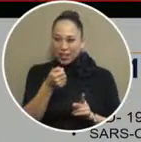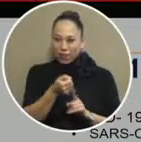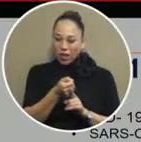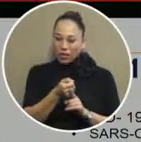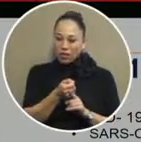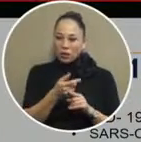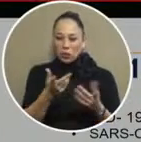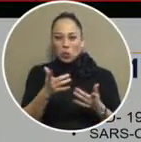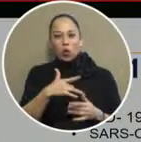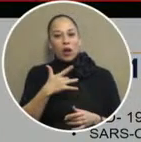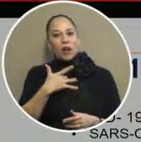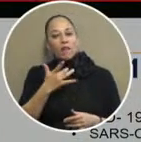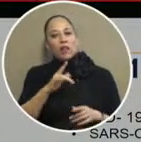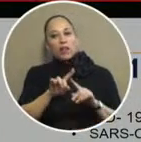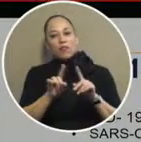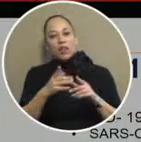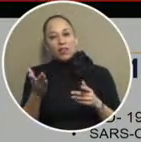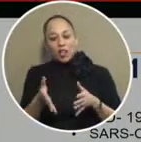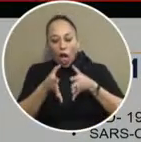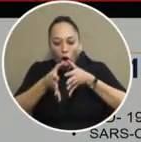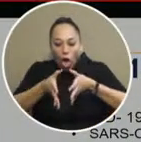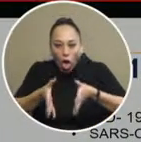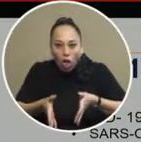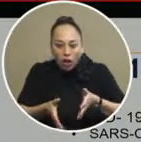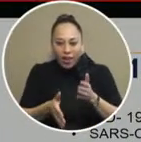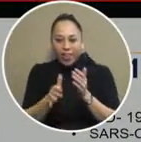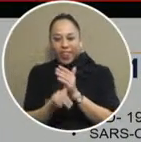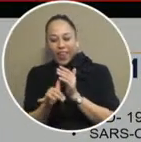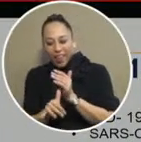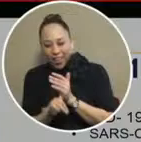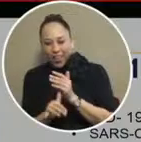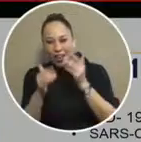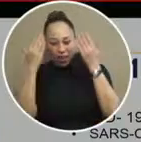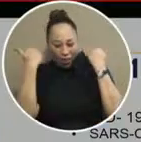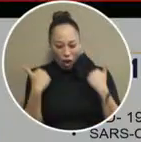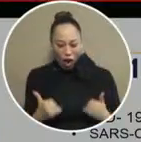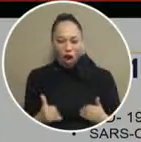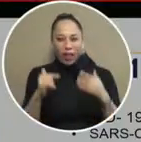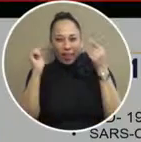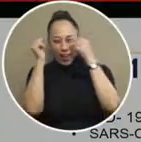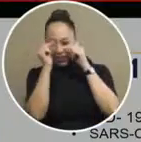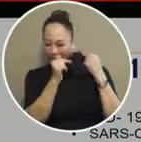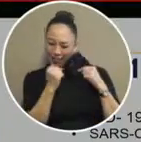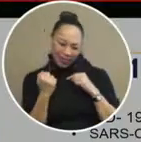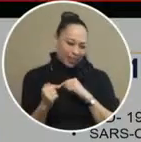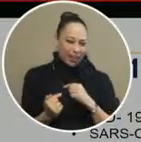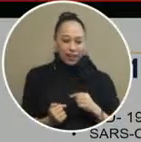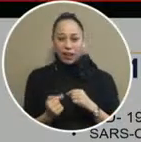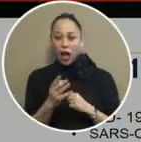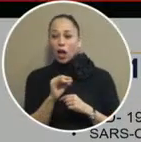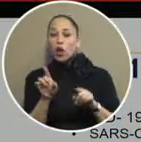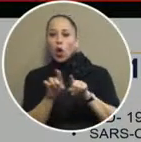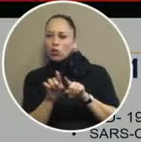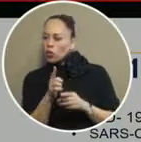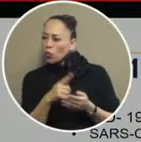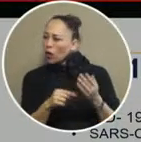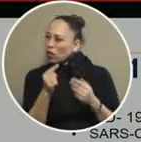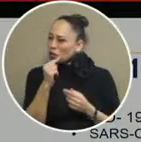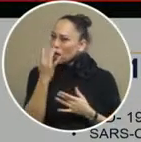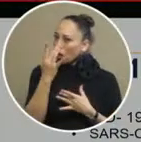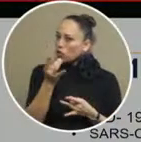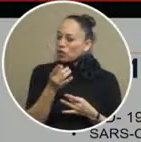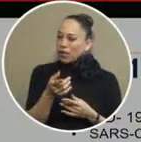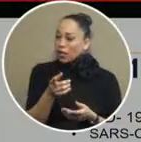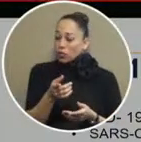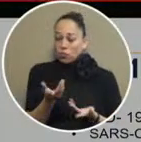vomiting, like the diarrhea, like the body aches. And one of the features that is quite interesting that we haven't been able